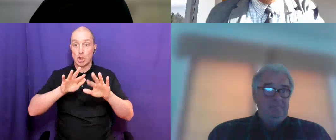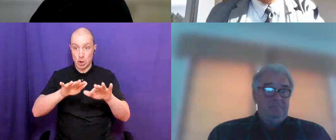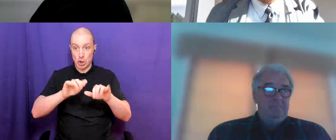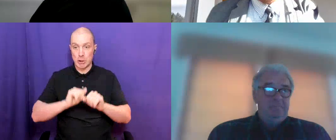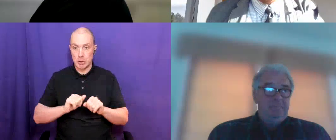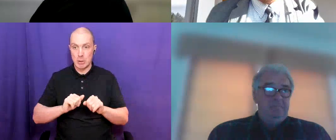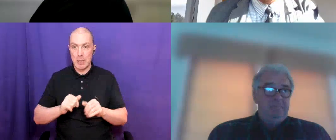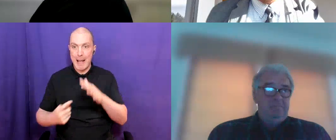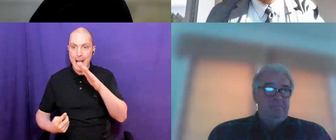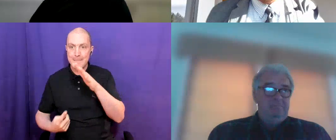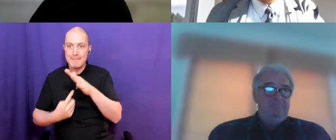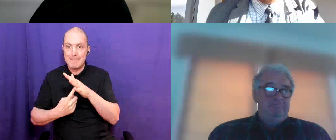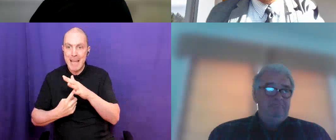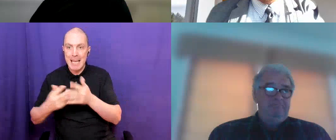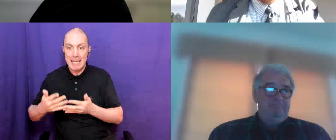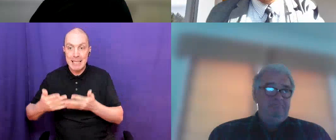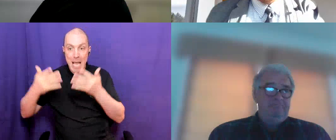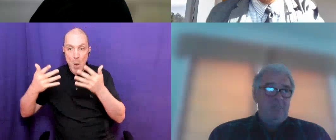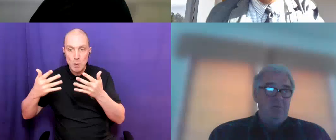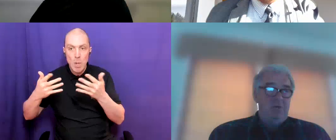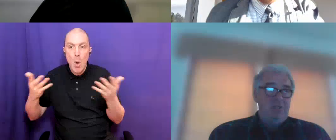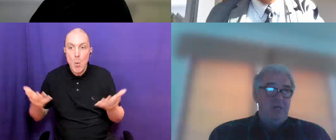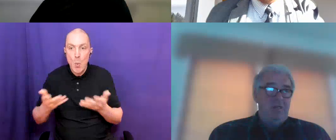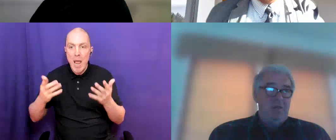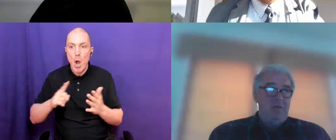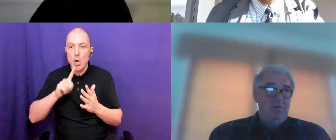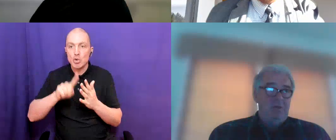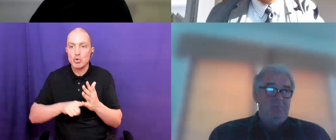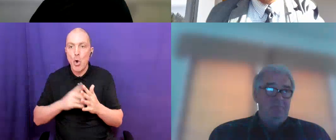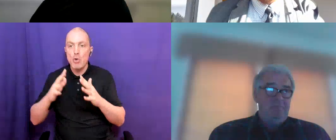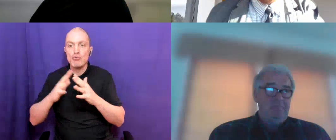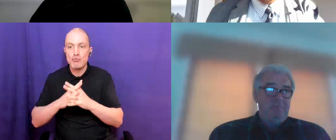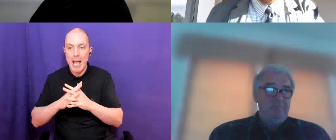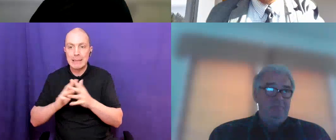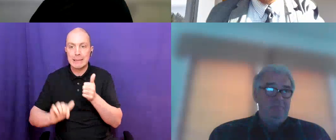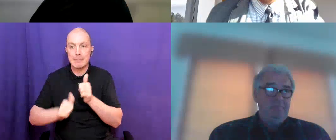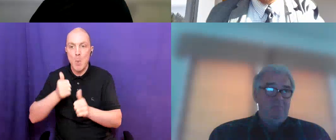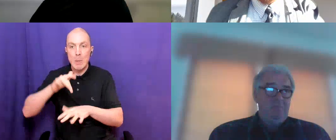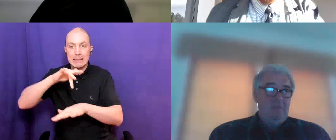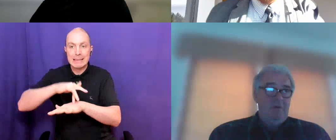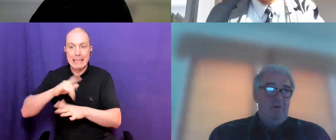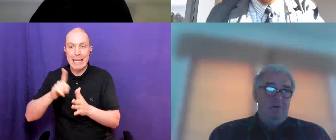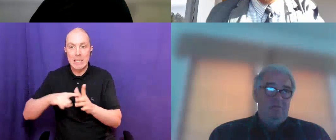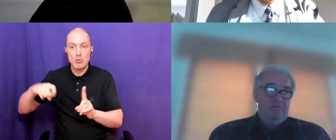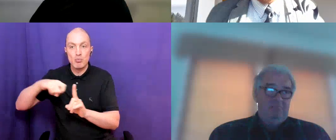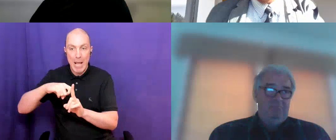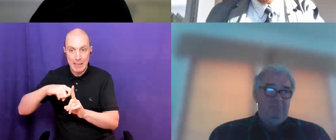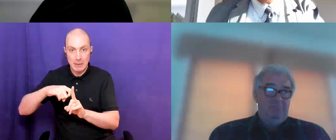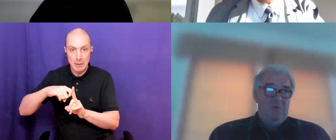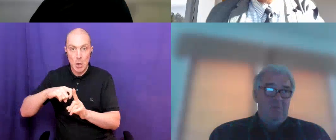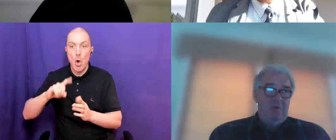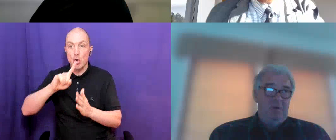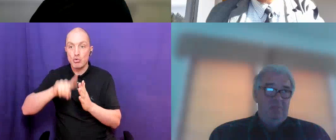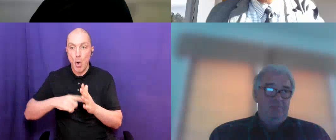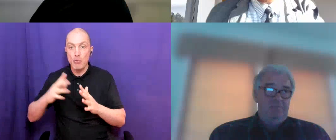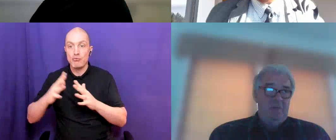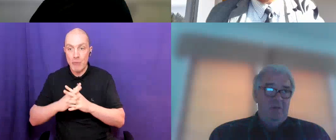count will be at John Wright Sports Centre in East Kilbride. And at John Wright, you'll be able to observe